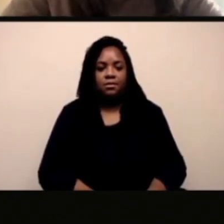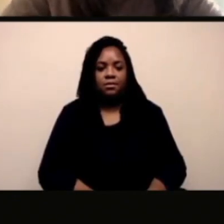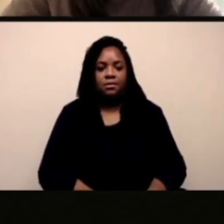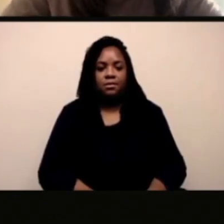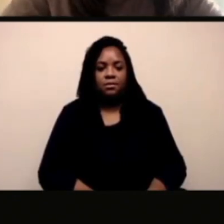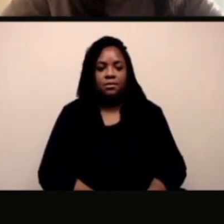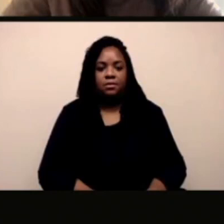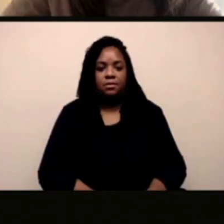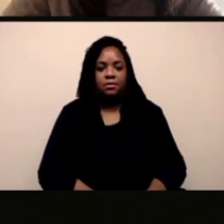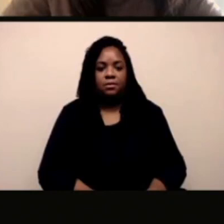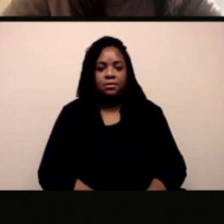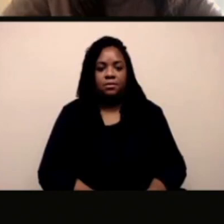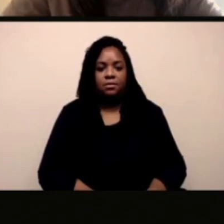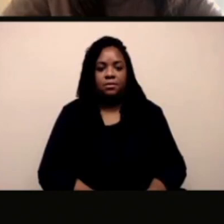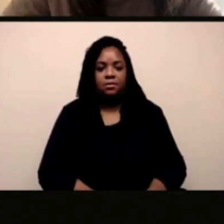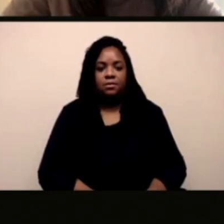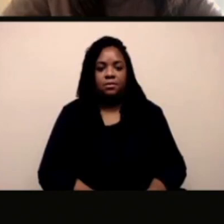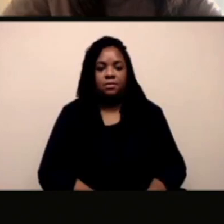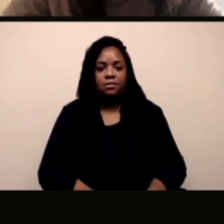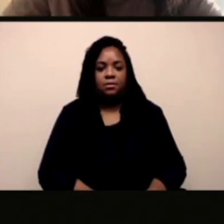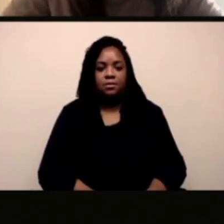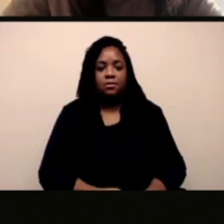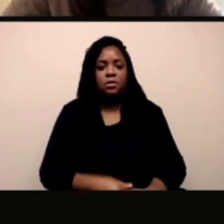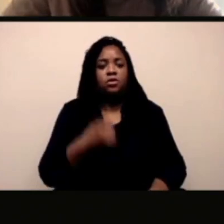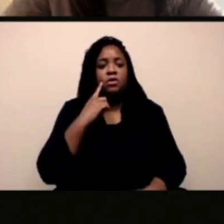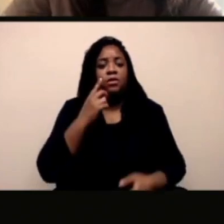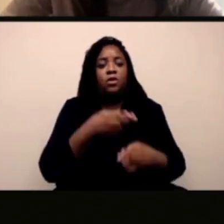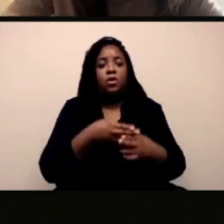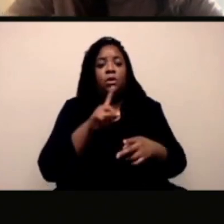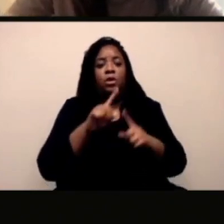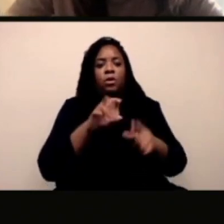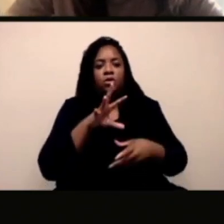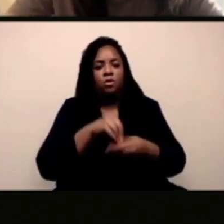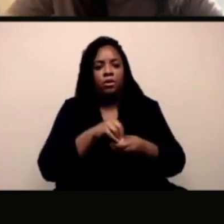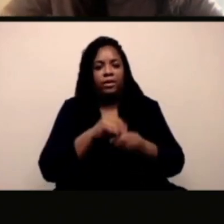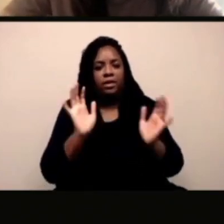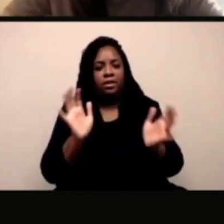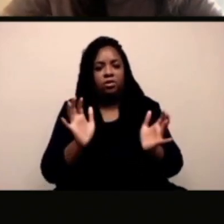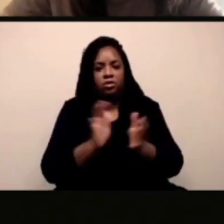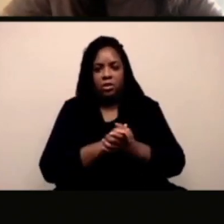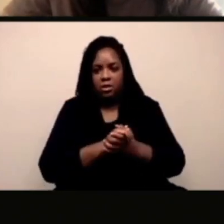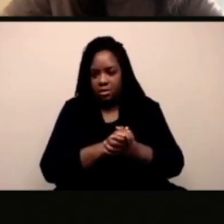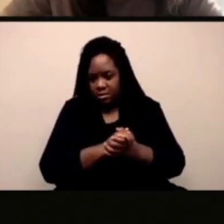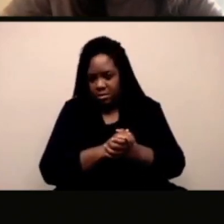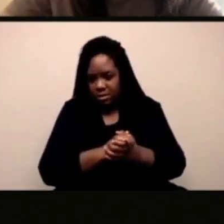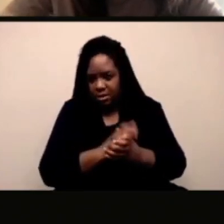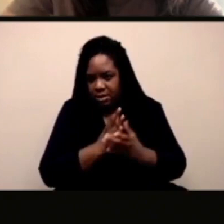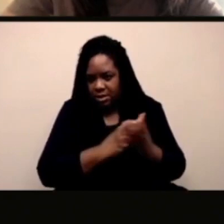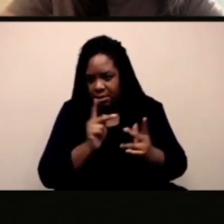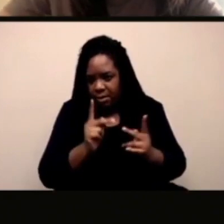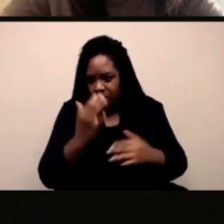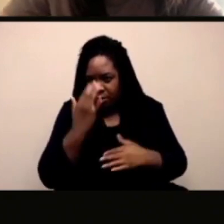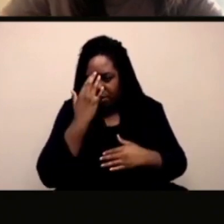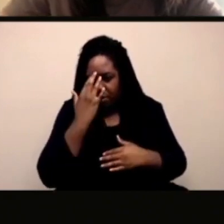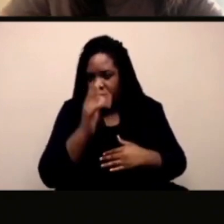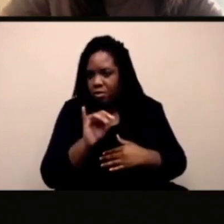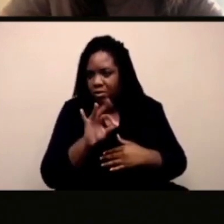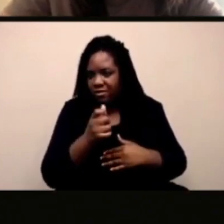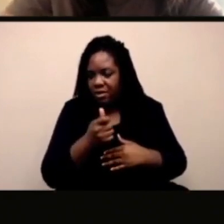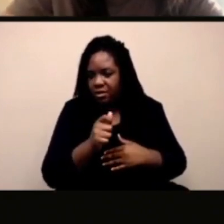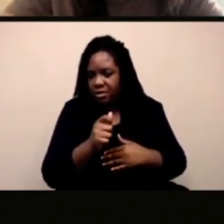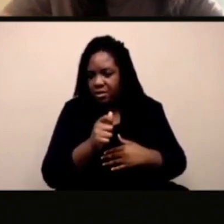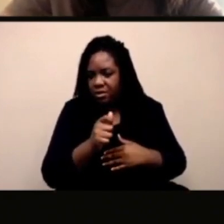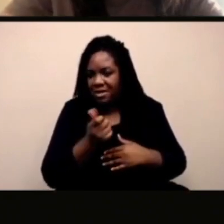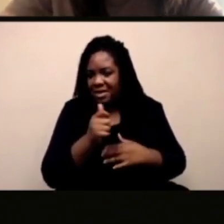Oh, Eric, there's a quick question in the chat. Yeah. Somebody wants to know if there's any plans